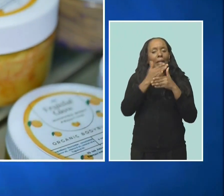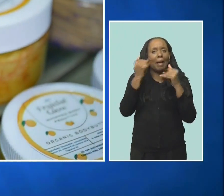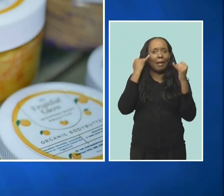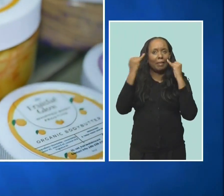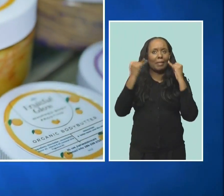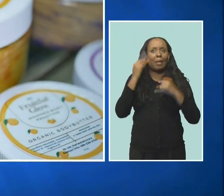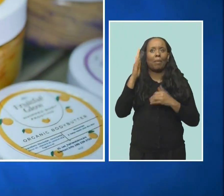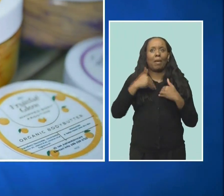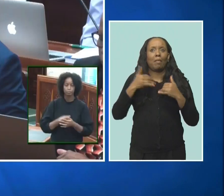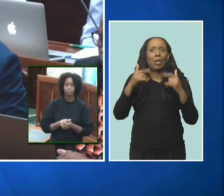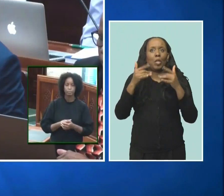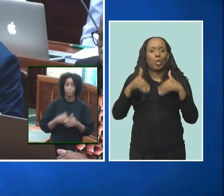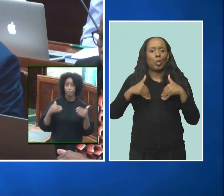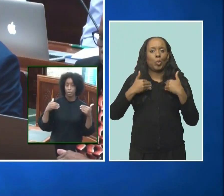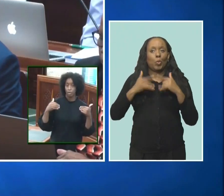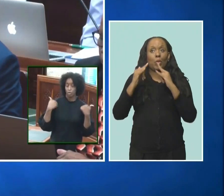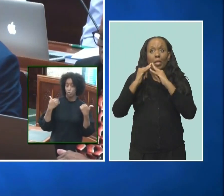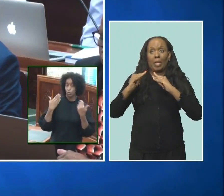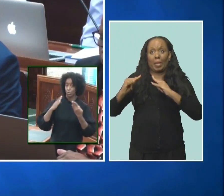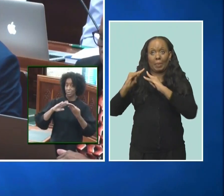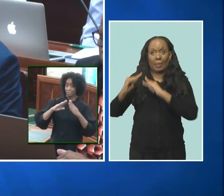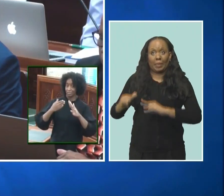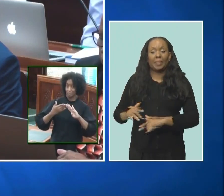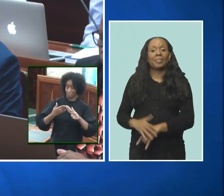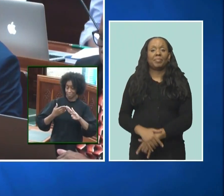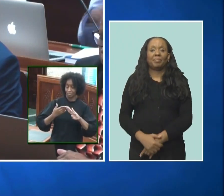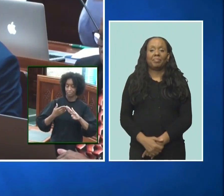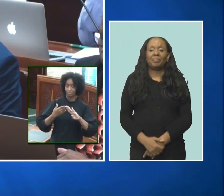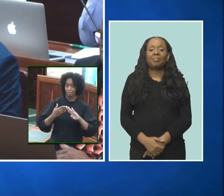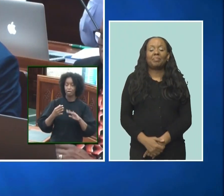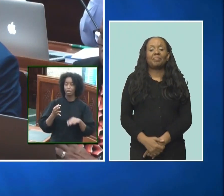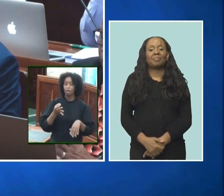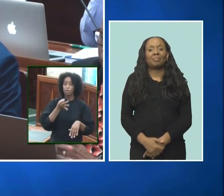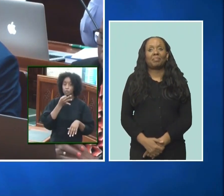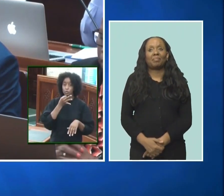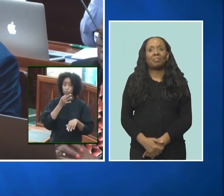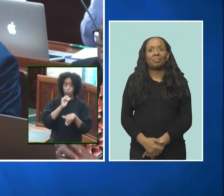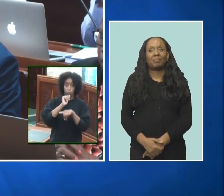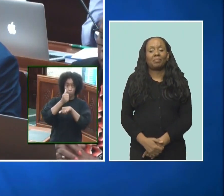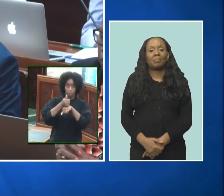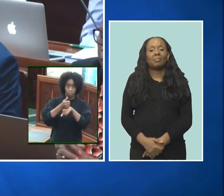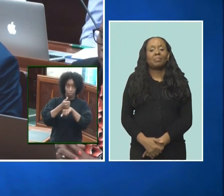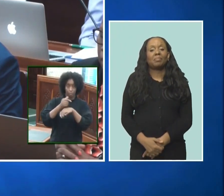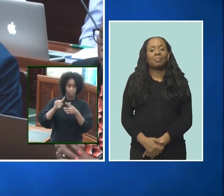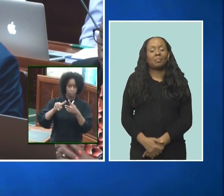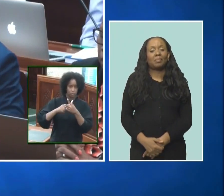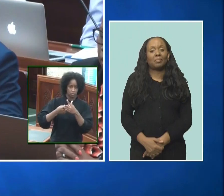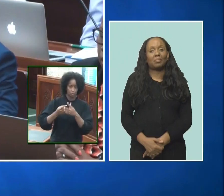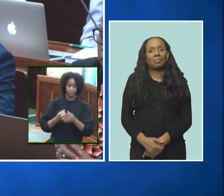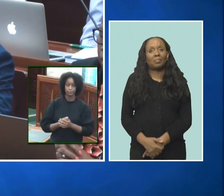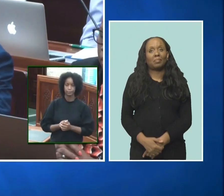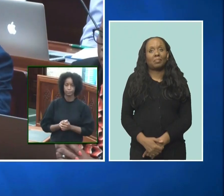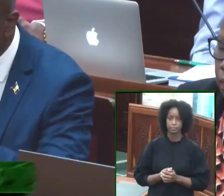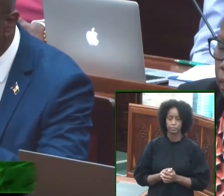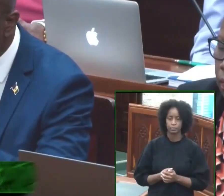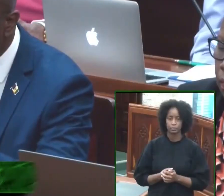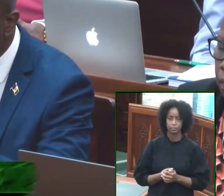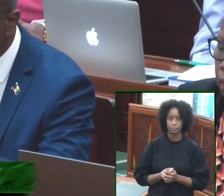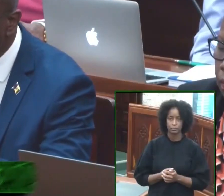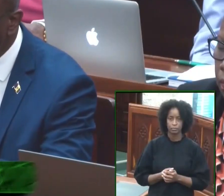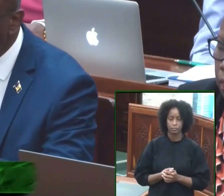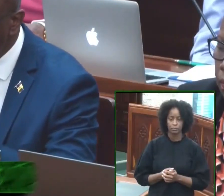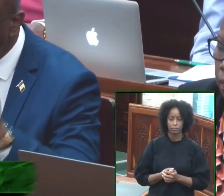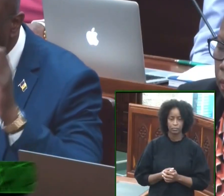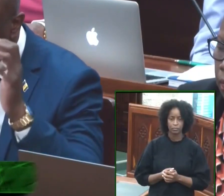the works. We believe there's a need for us to expose those persons who are involved in their own